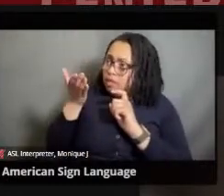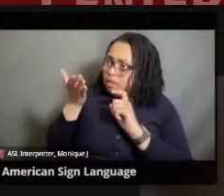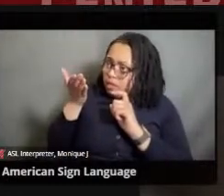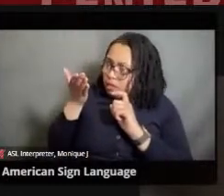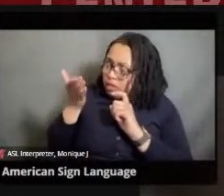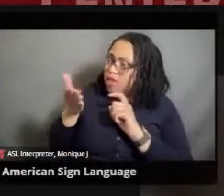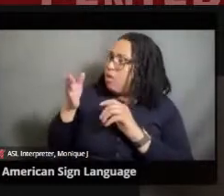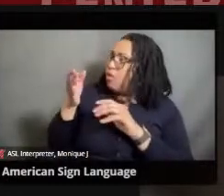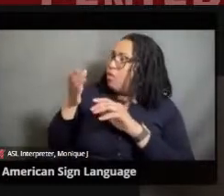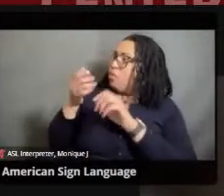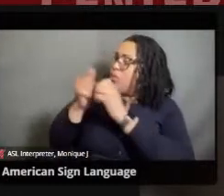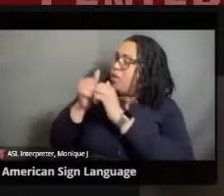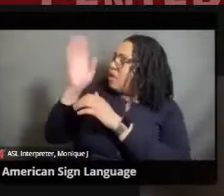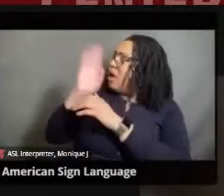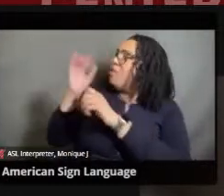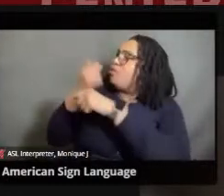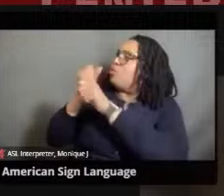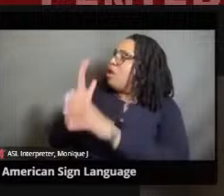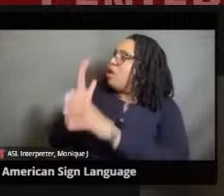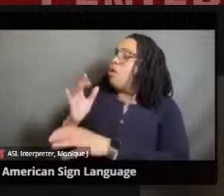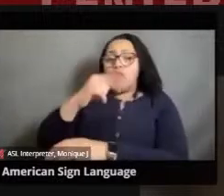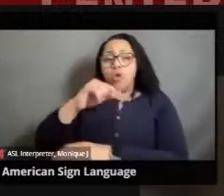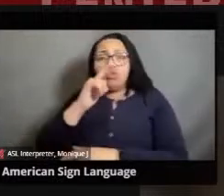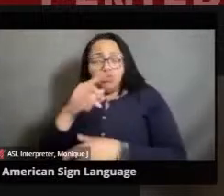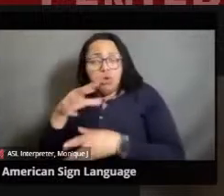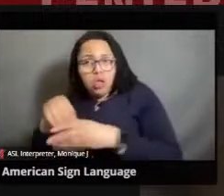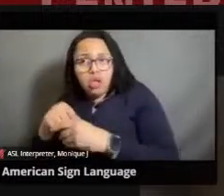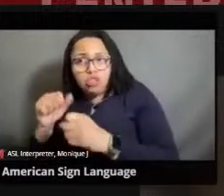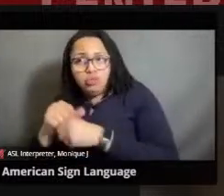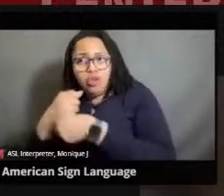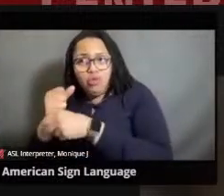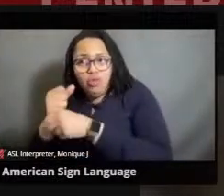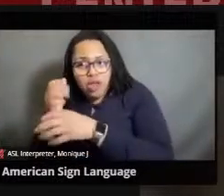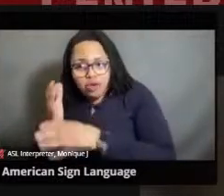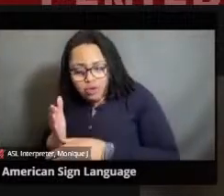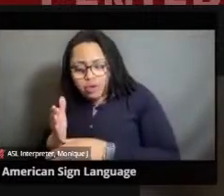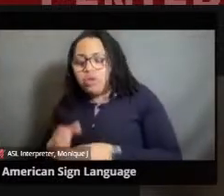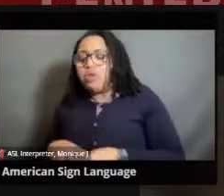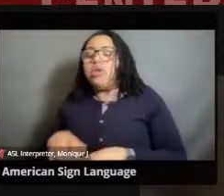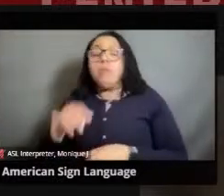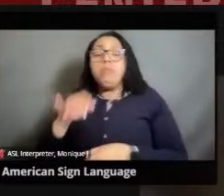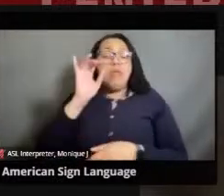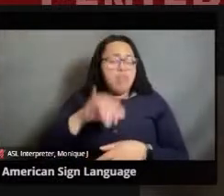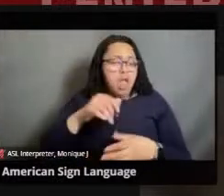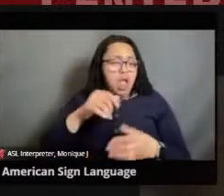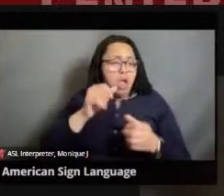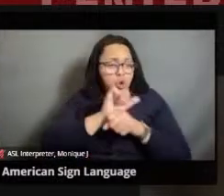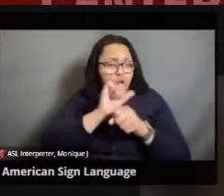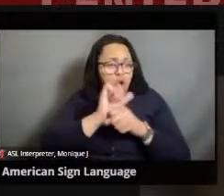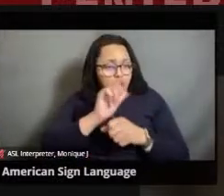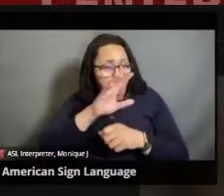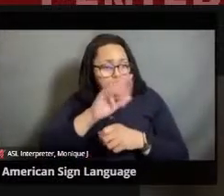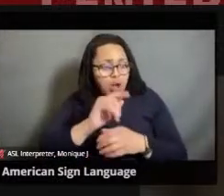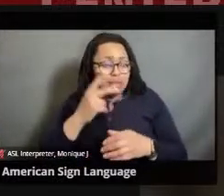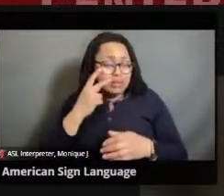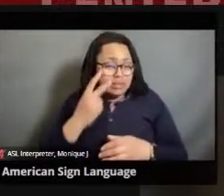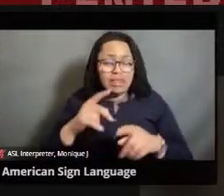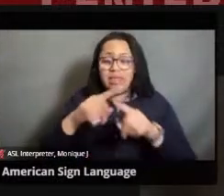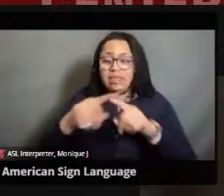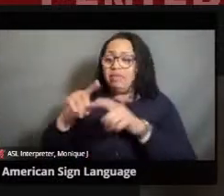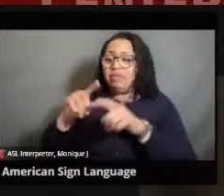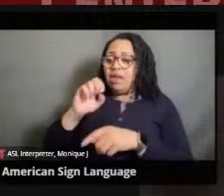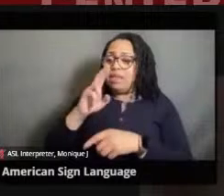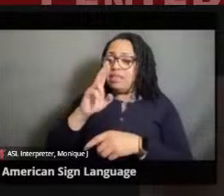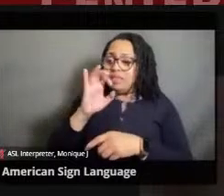the creativity. Their work has been featured in Pulitzer Arts Foundation exhibits, on the National Mall, and around